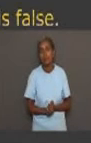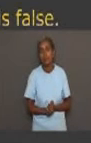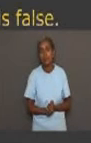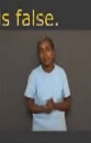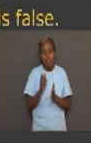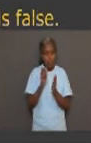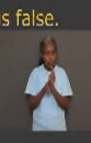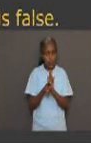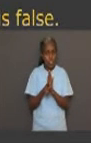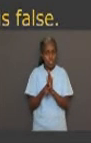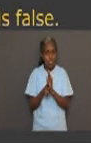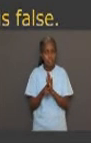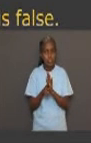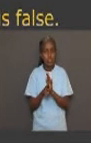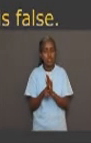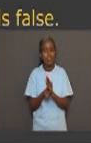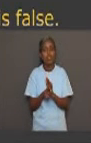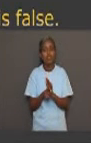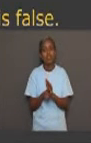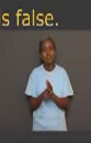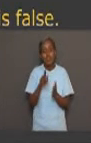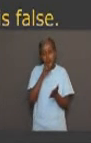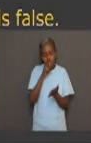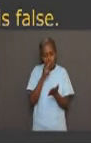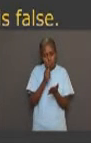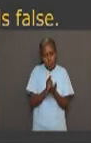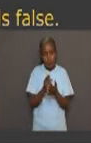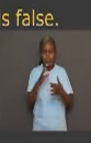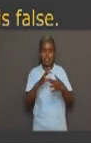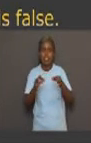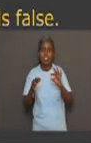For instance, to disprove the statement,